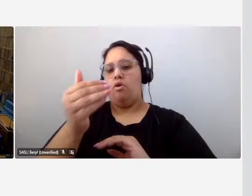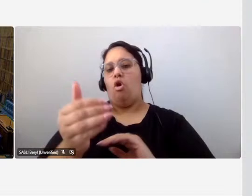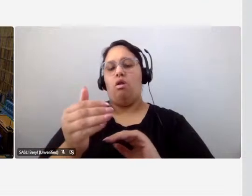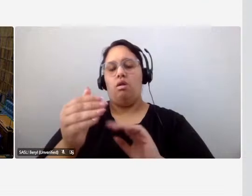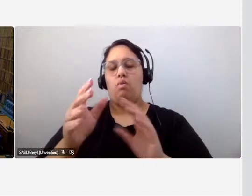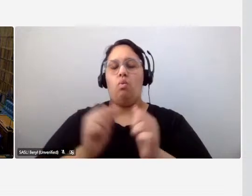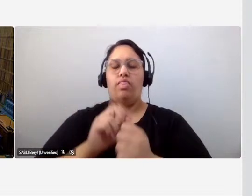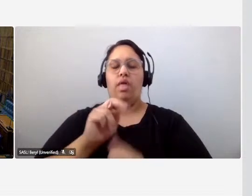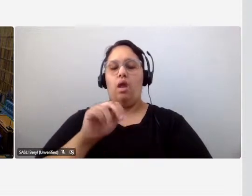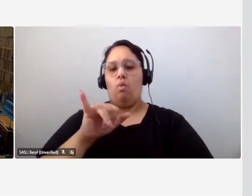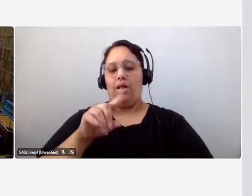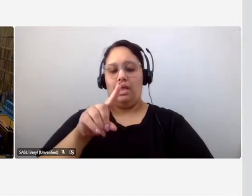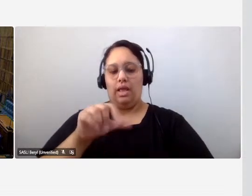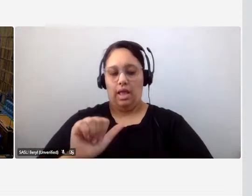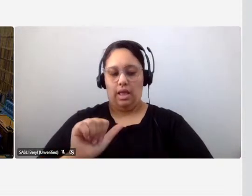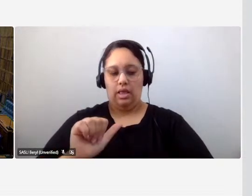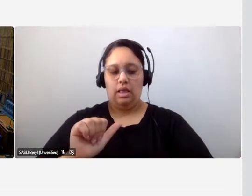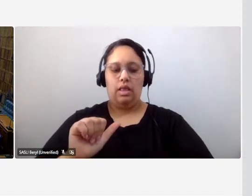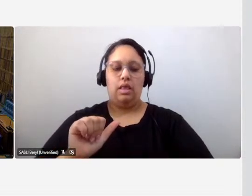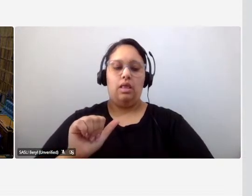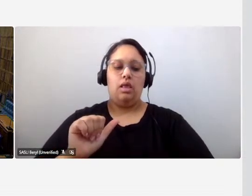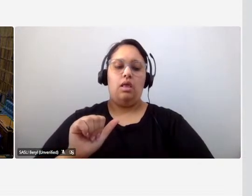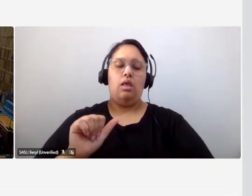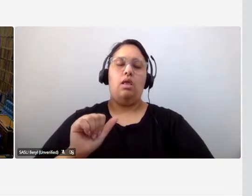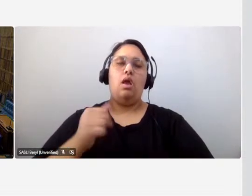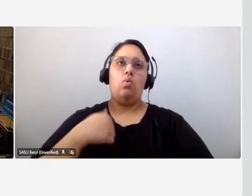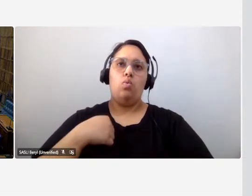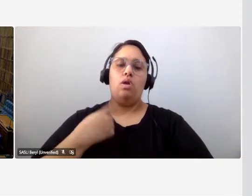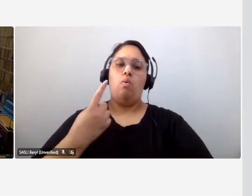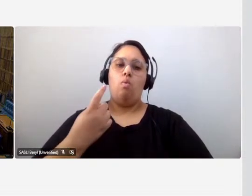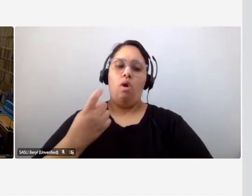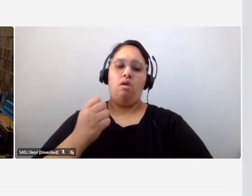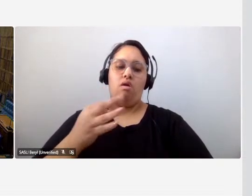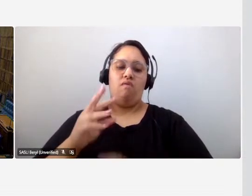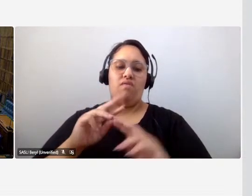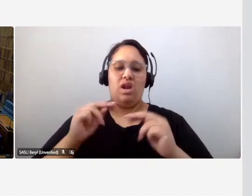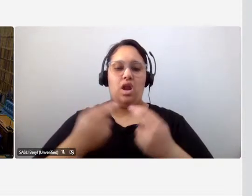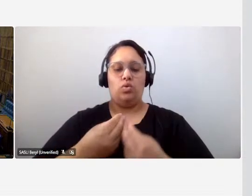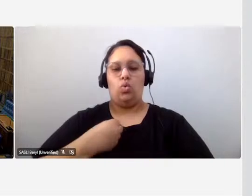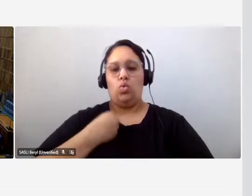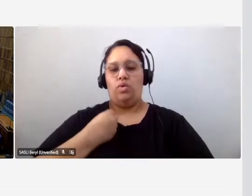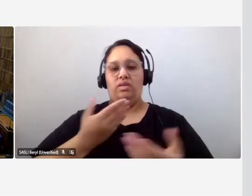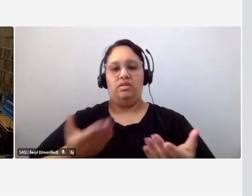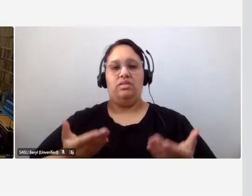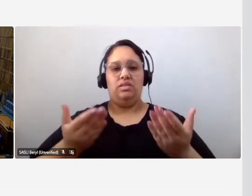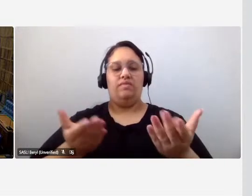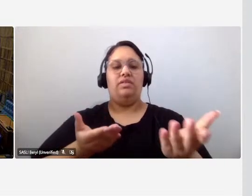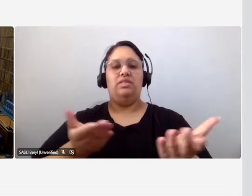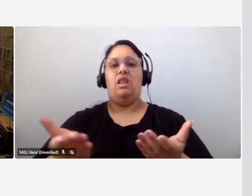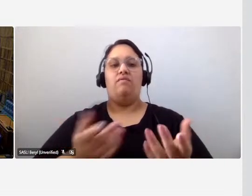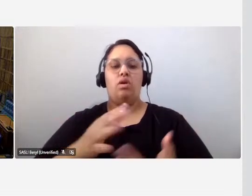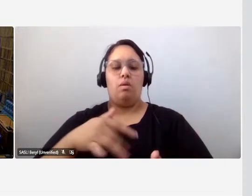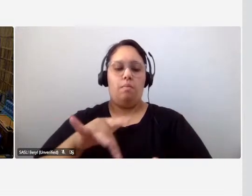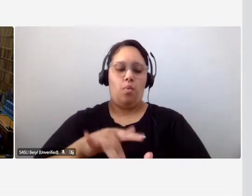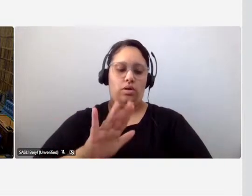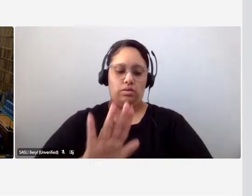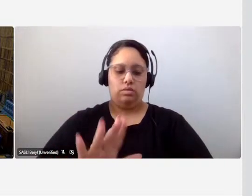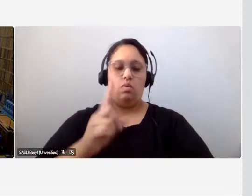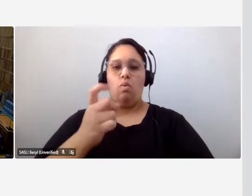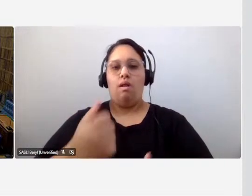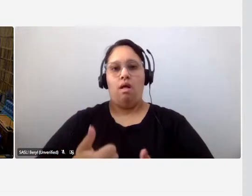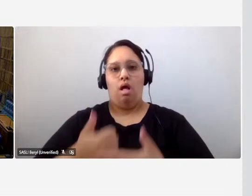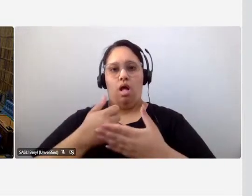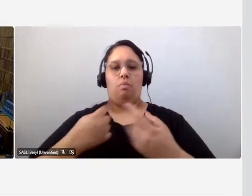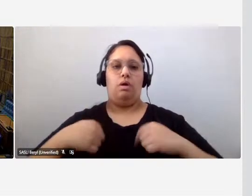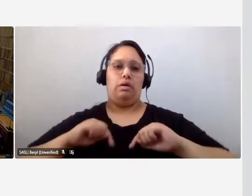the NYDA, and we are one of the National Youth Service delivery points. And that has really helped